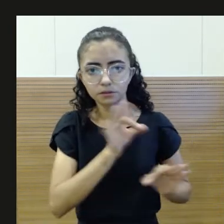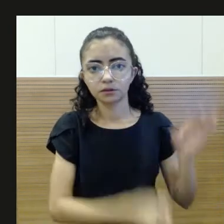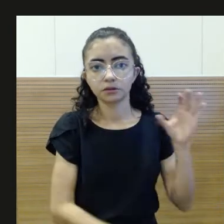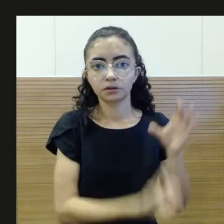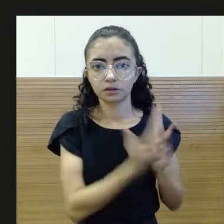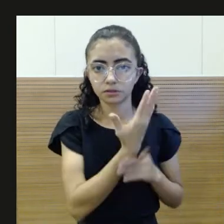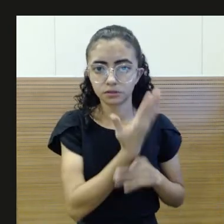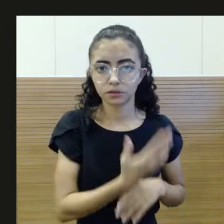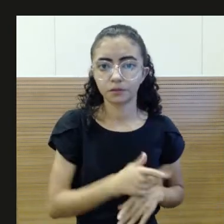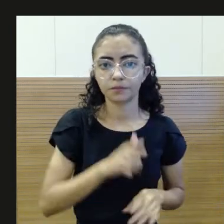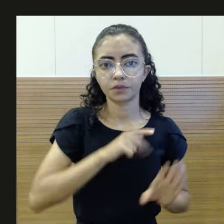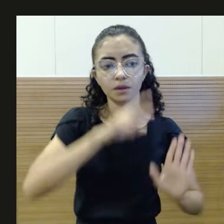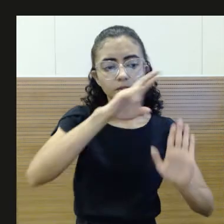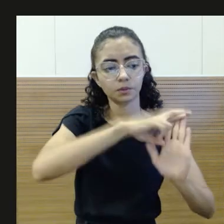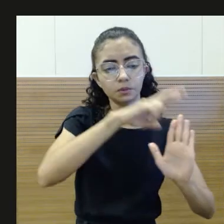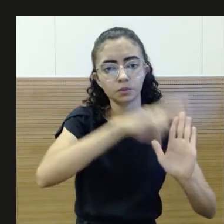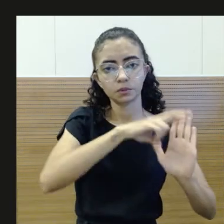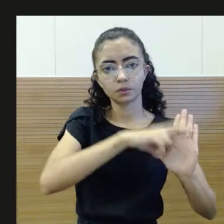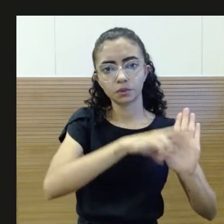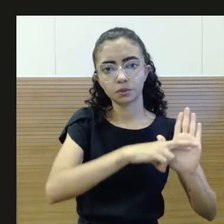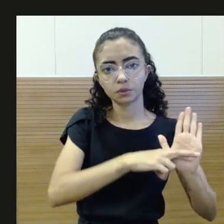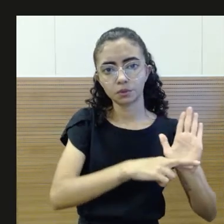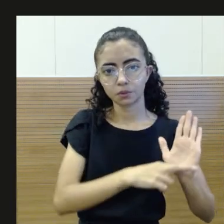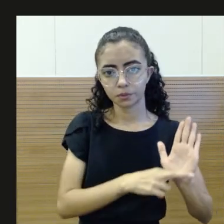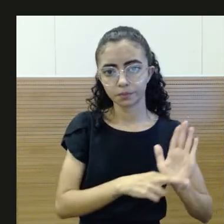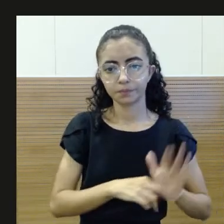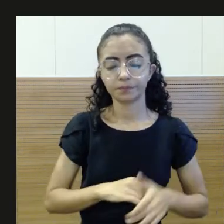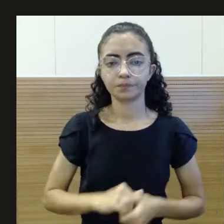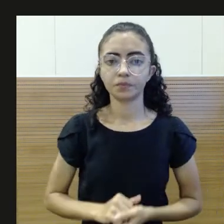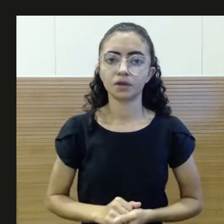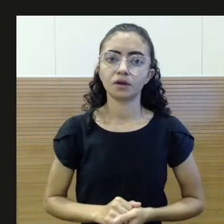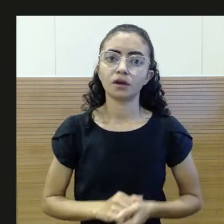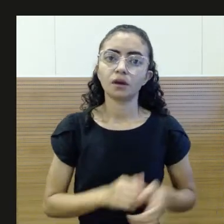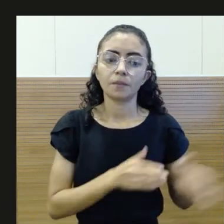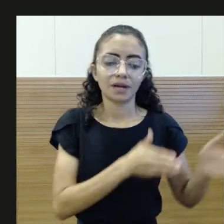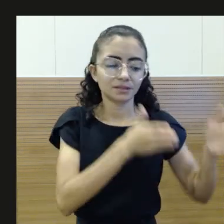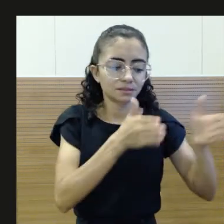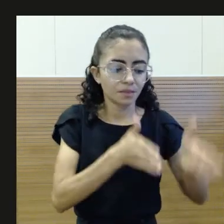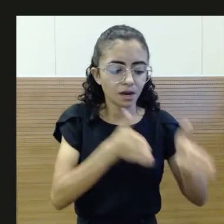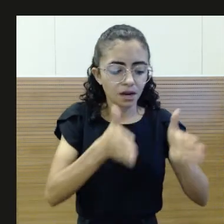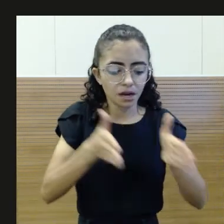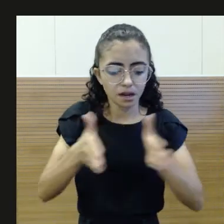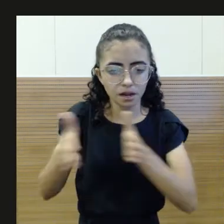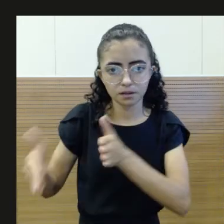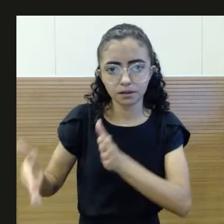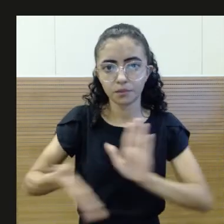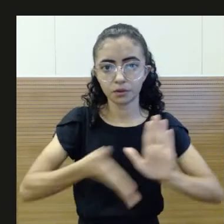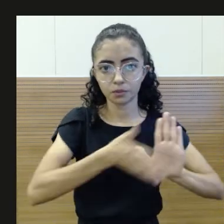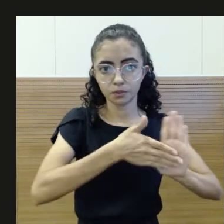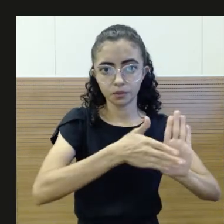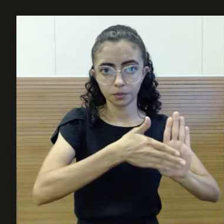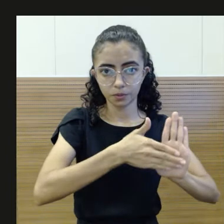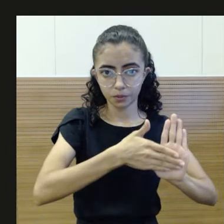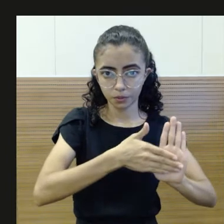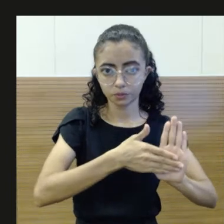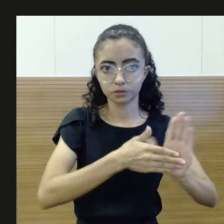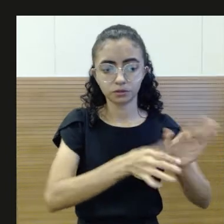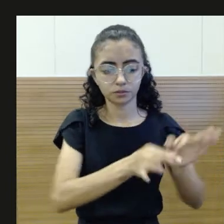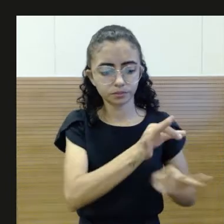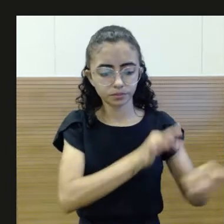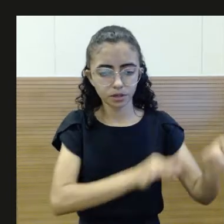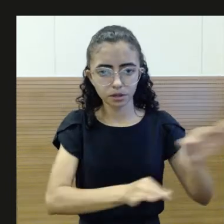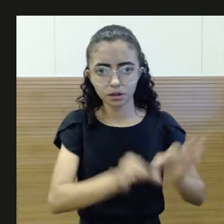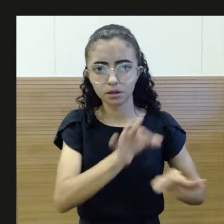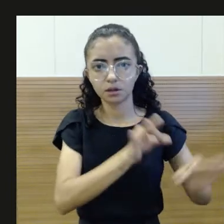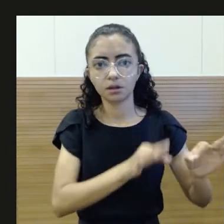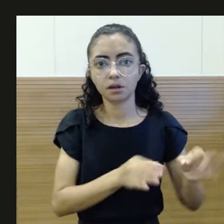In children, we observe that as well, the prevalence of breastfeeding has been increasing in Brazil, but they